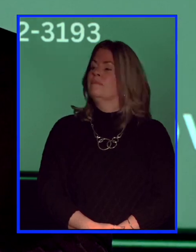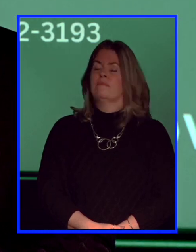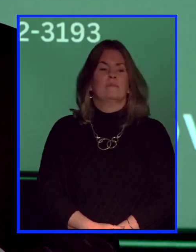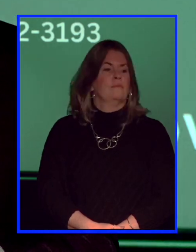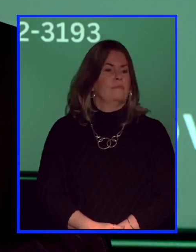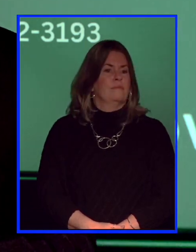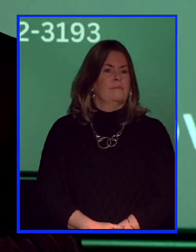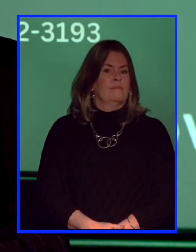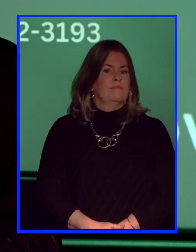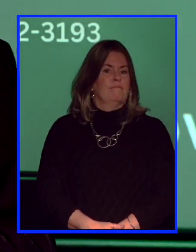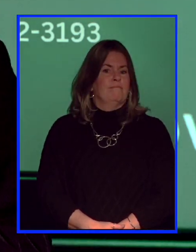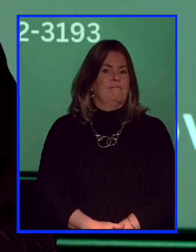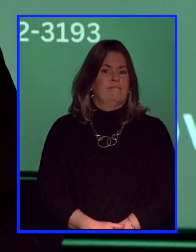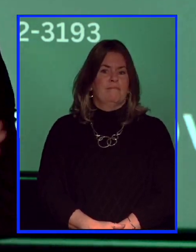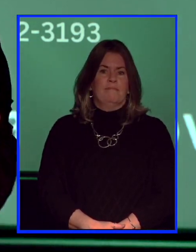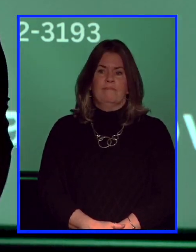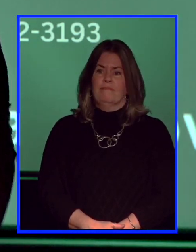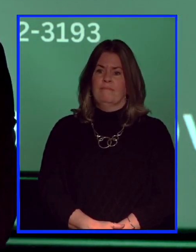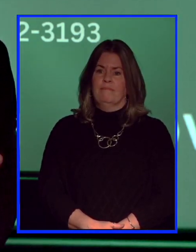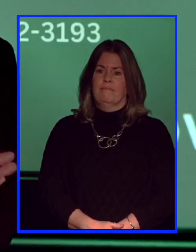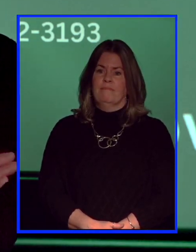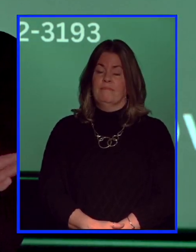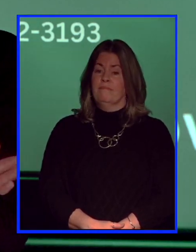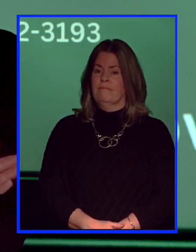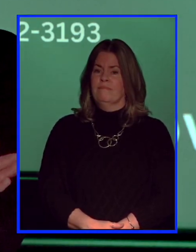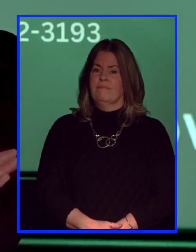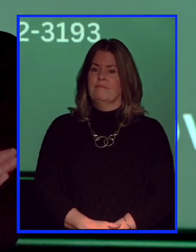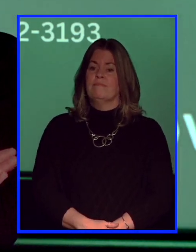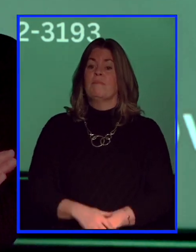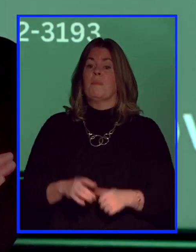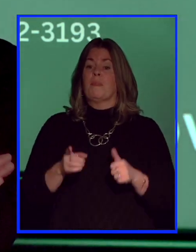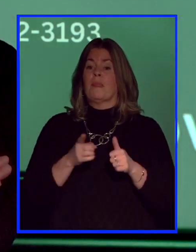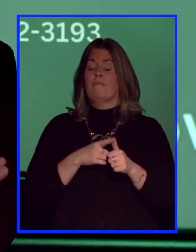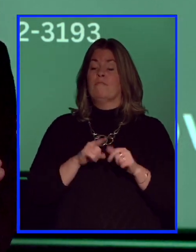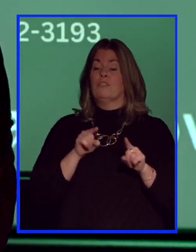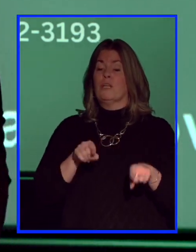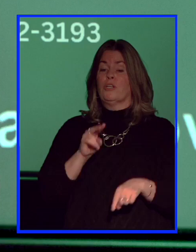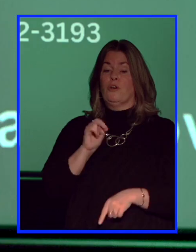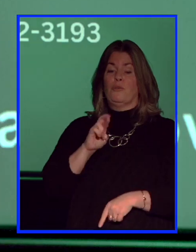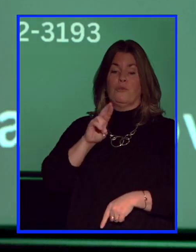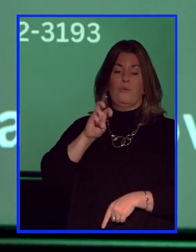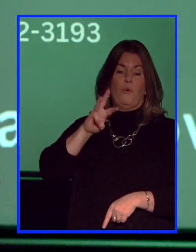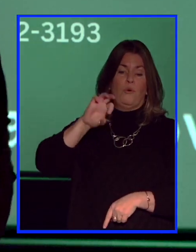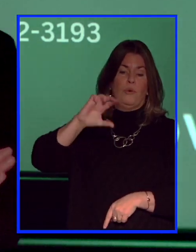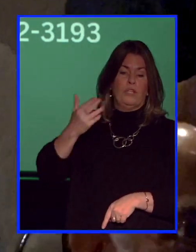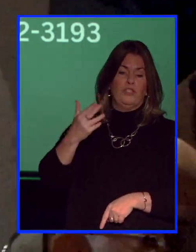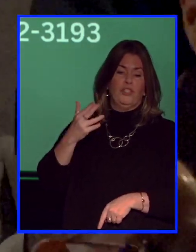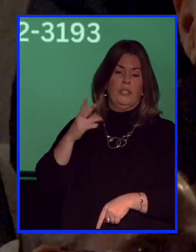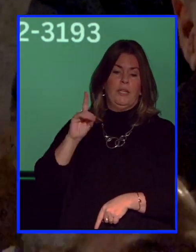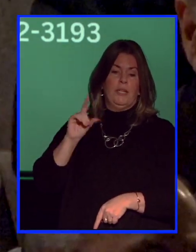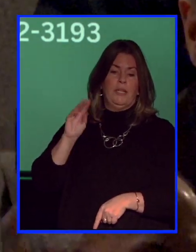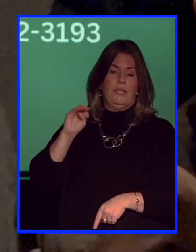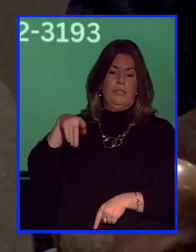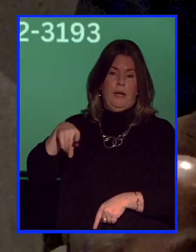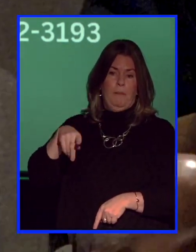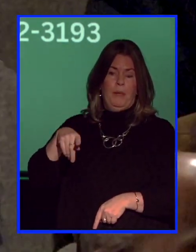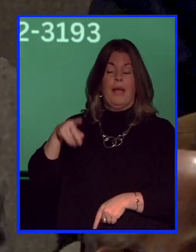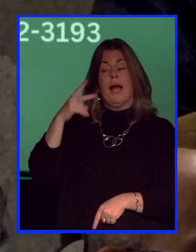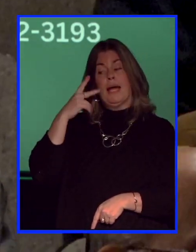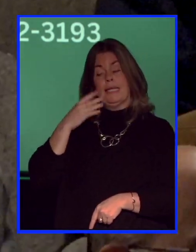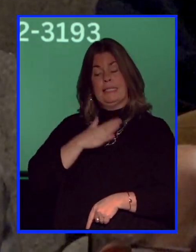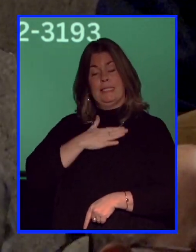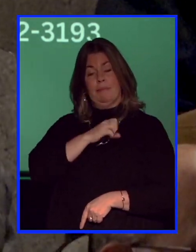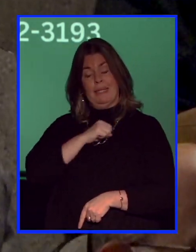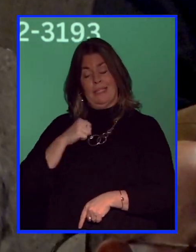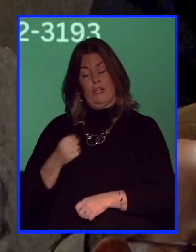Hi, Peter. I'd like to, first of all, I go to the Norwich dump and I see my senator dumping his trash